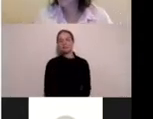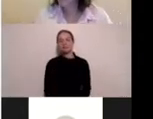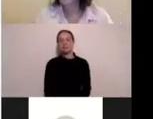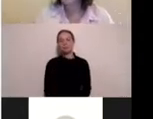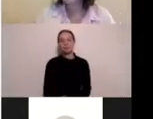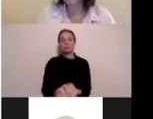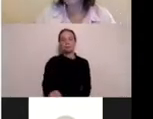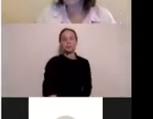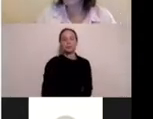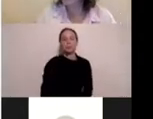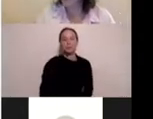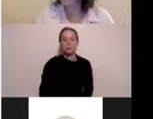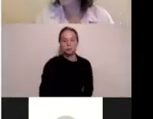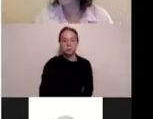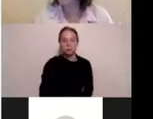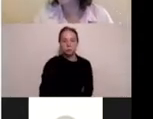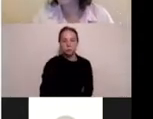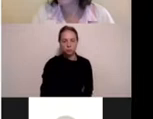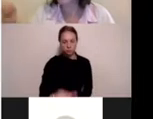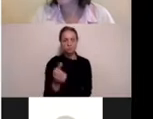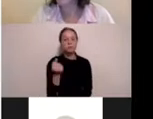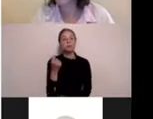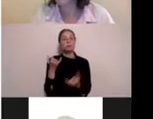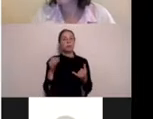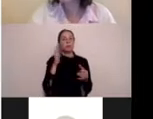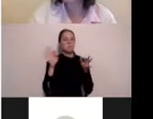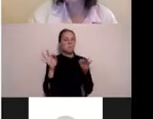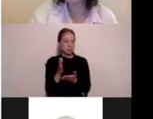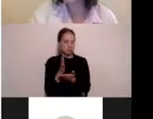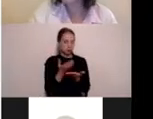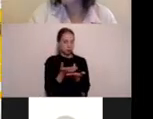So now I will run through some resources from Expecting Health.